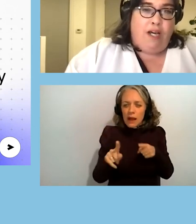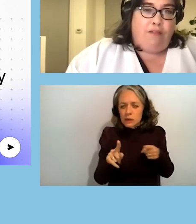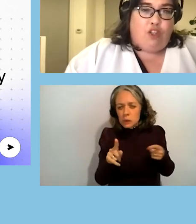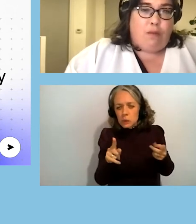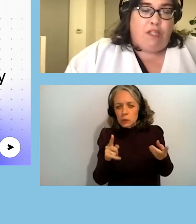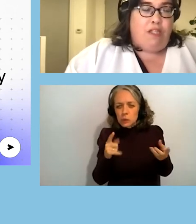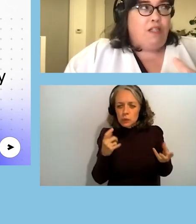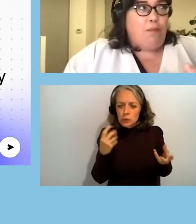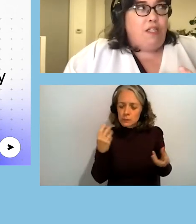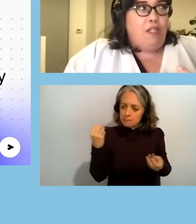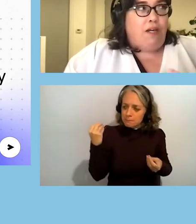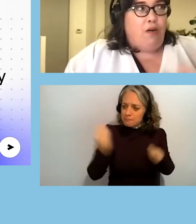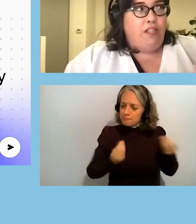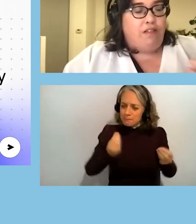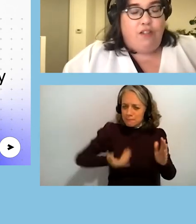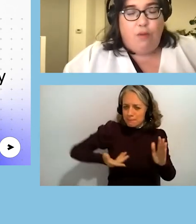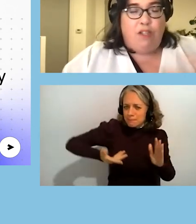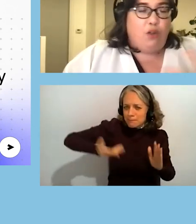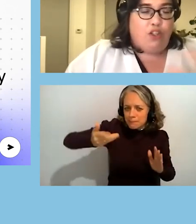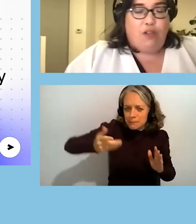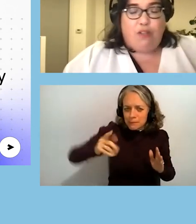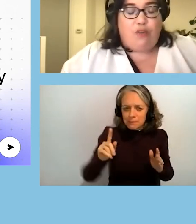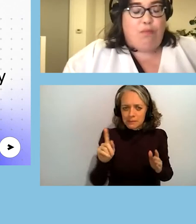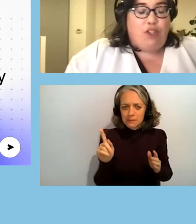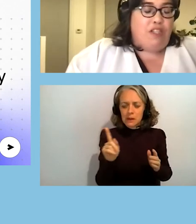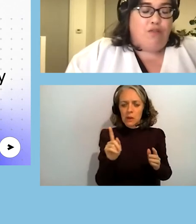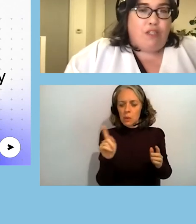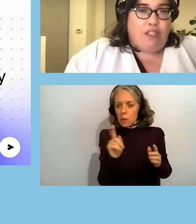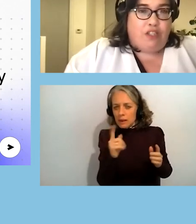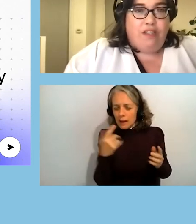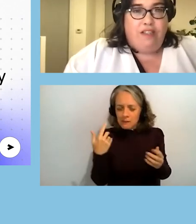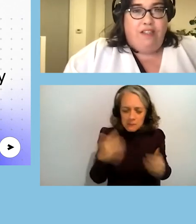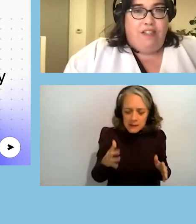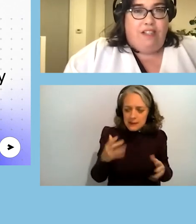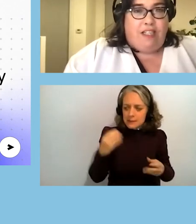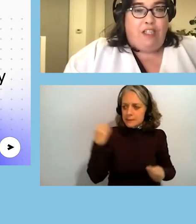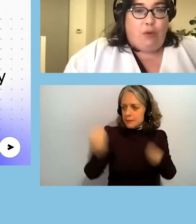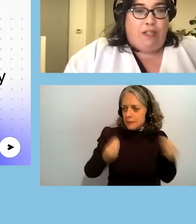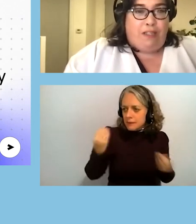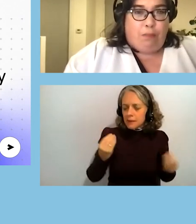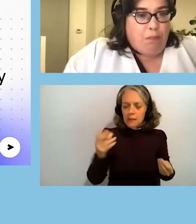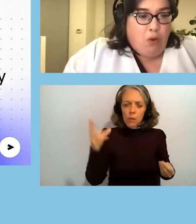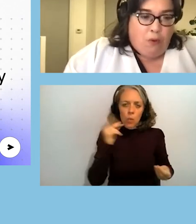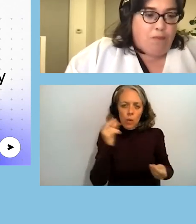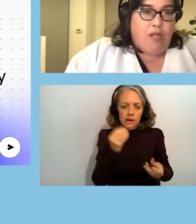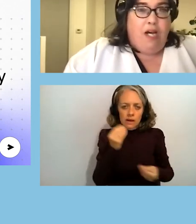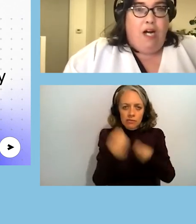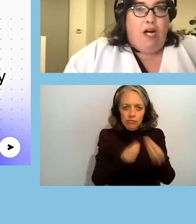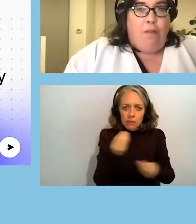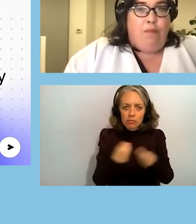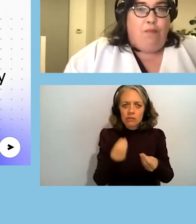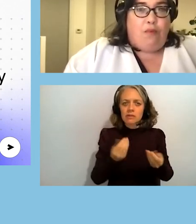what I've just been speaking about in the film and the audio description, and really just get into it a little bit more.